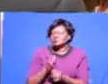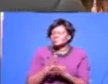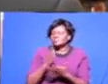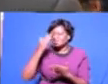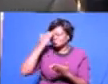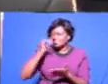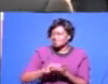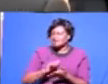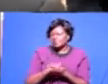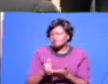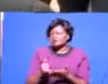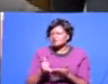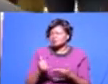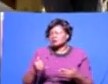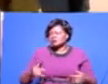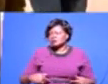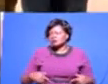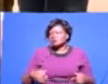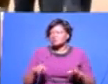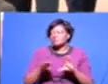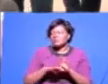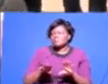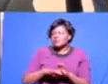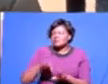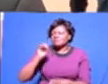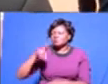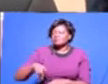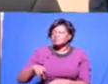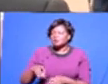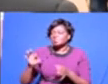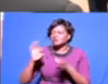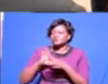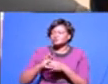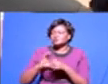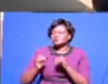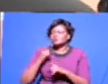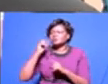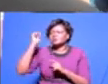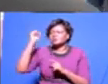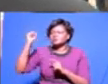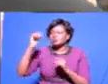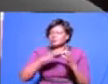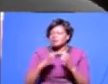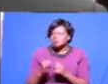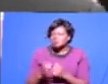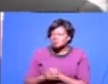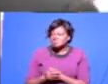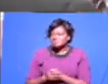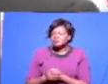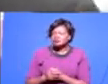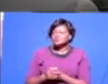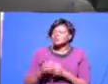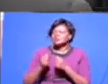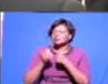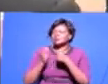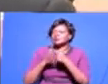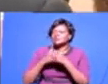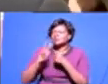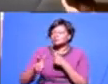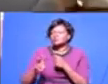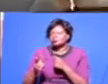young Democrat, then I joined the Democratic Party, was the first party I ever joined in 1992. We used to say, toka gizani, come out of the